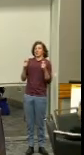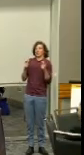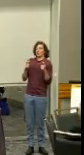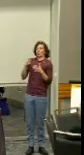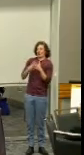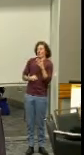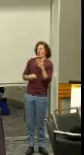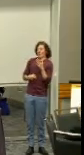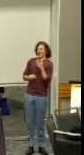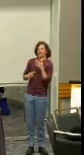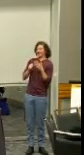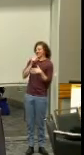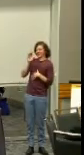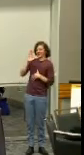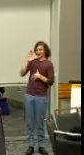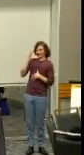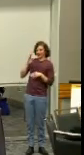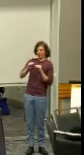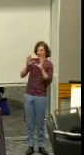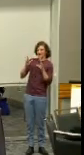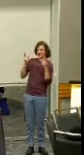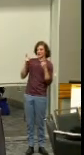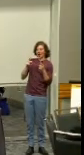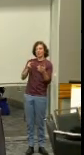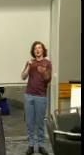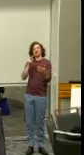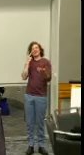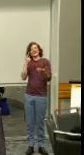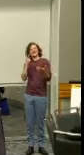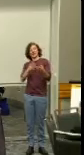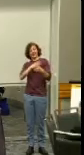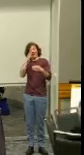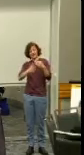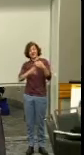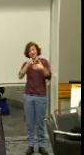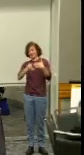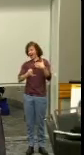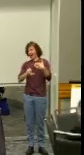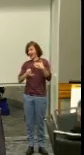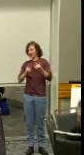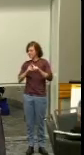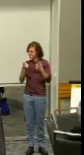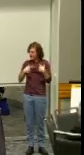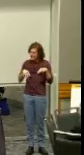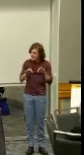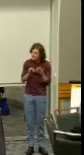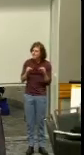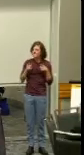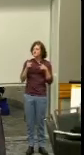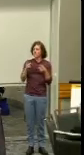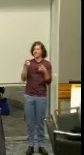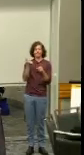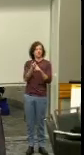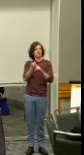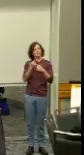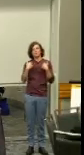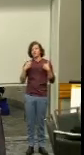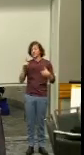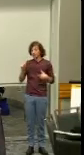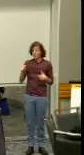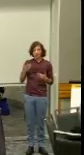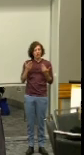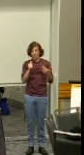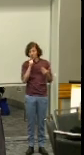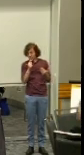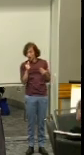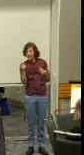when you're like looking through the finished product, but is really important when you're experiencing the site as someone with disability or without a